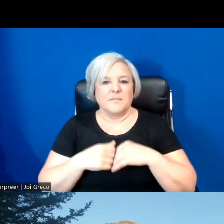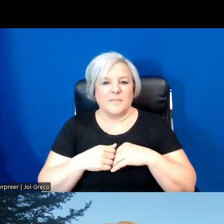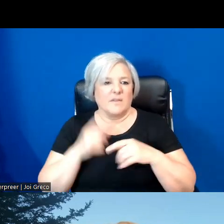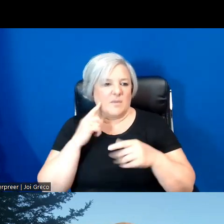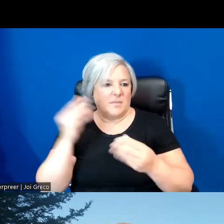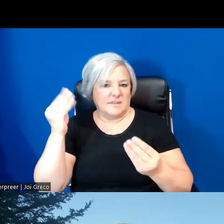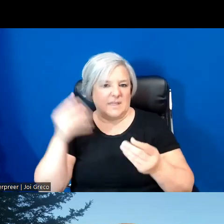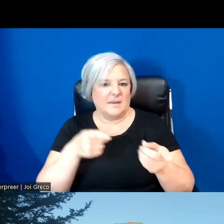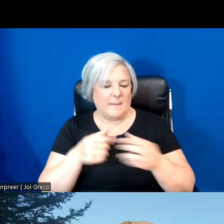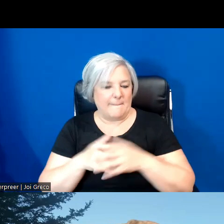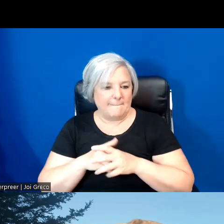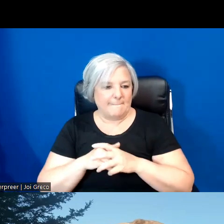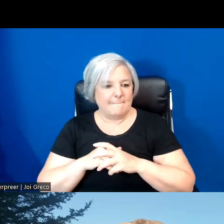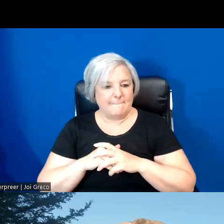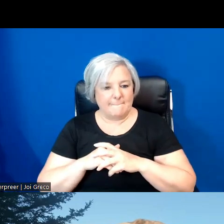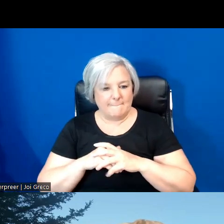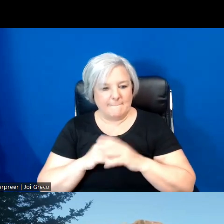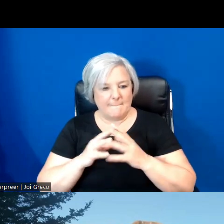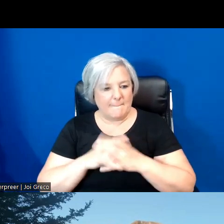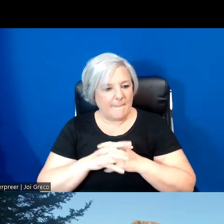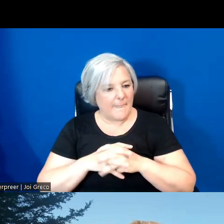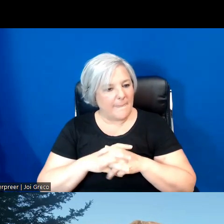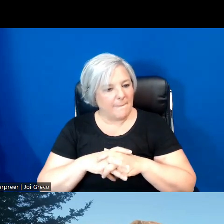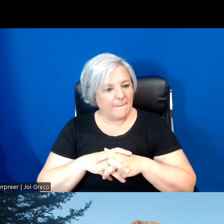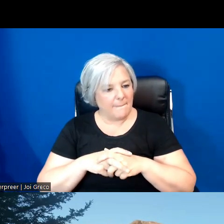data discussions. Next slide.